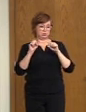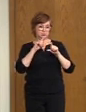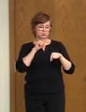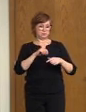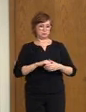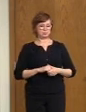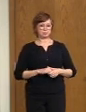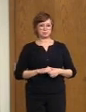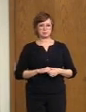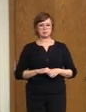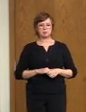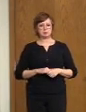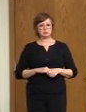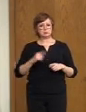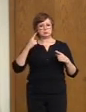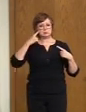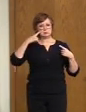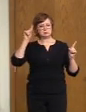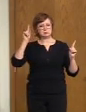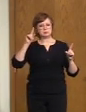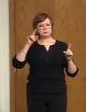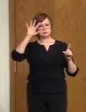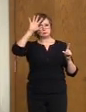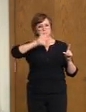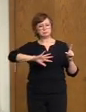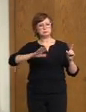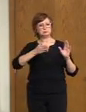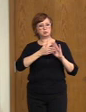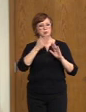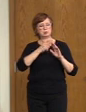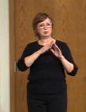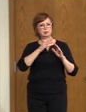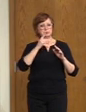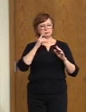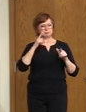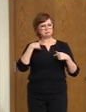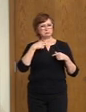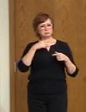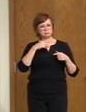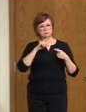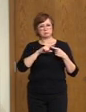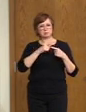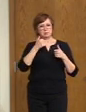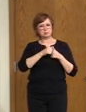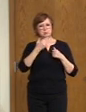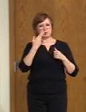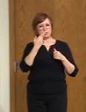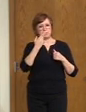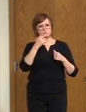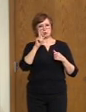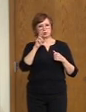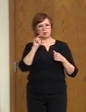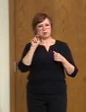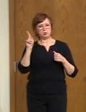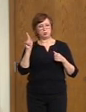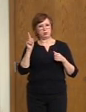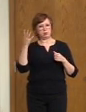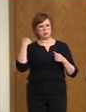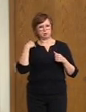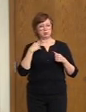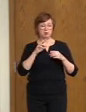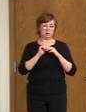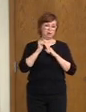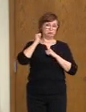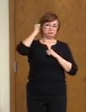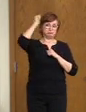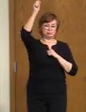successfully delivering the H1N1 vaccine throughout Saskatchewan, including the far north as it came.